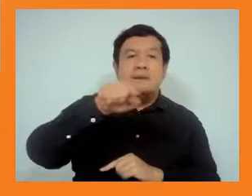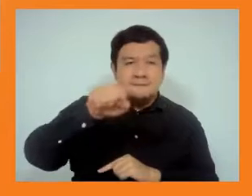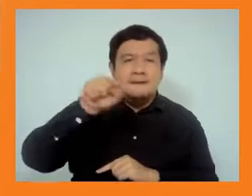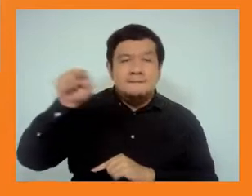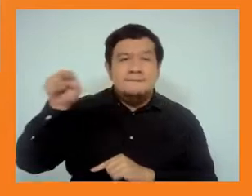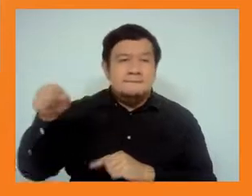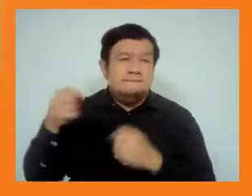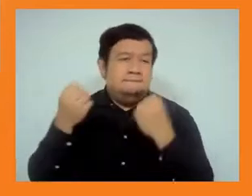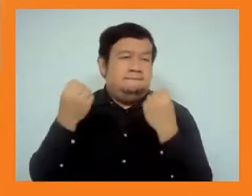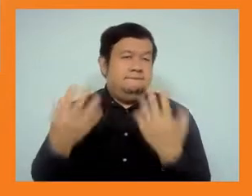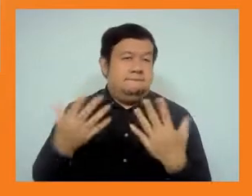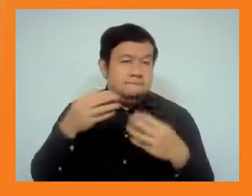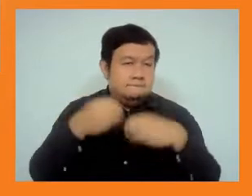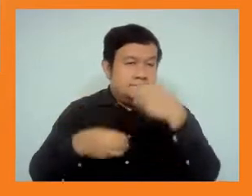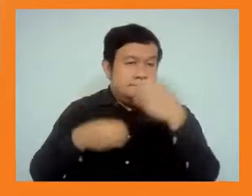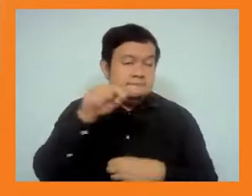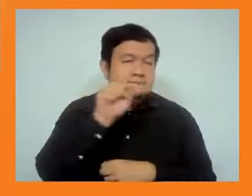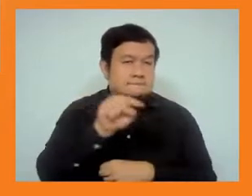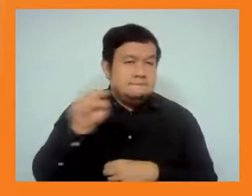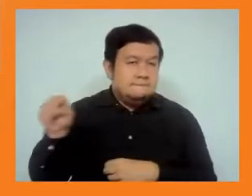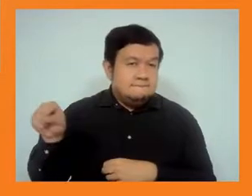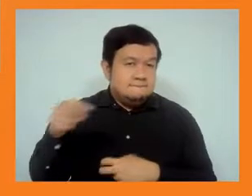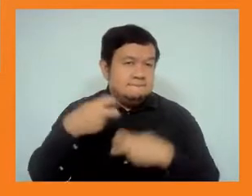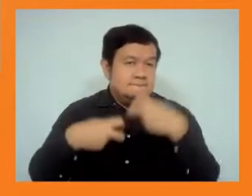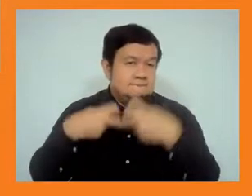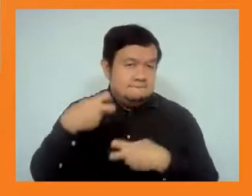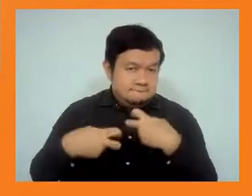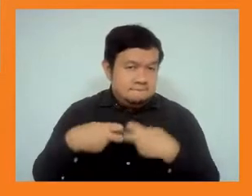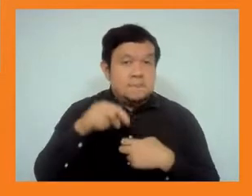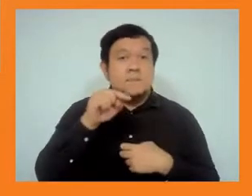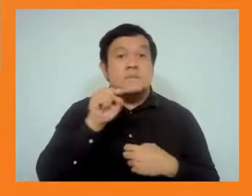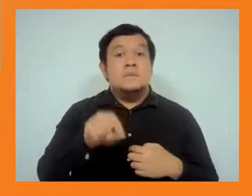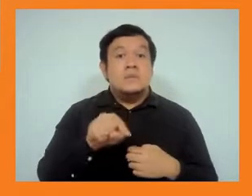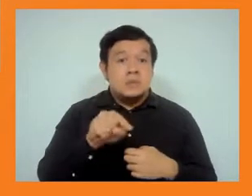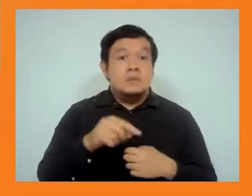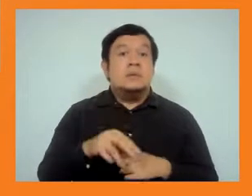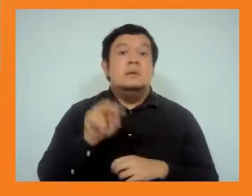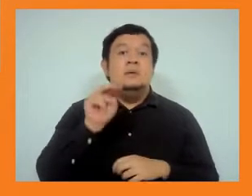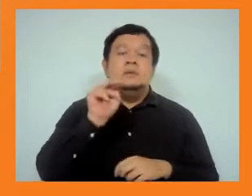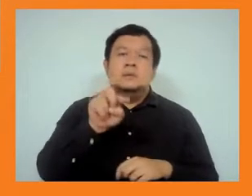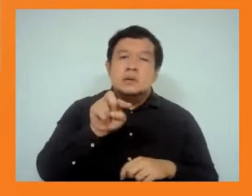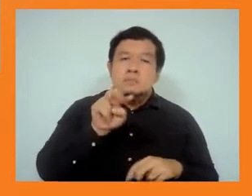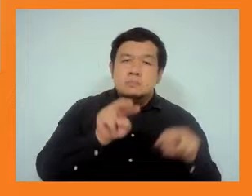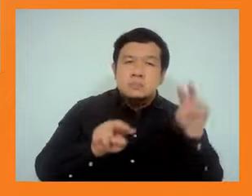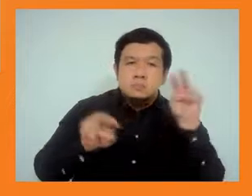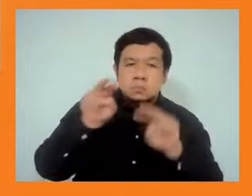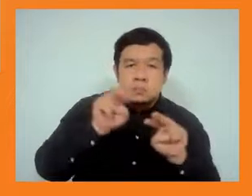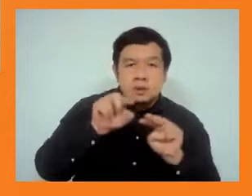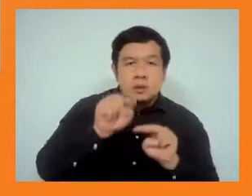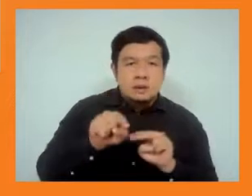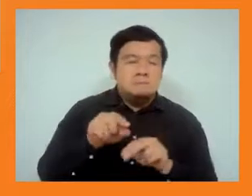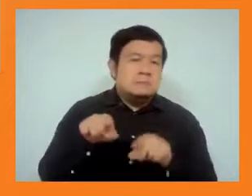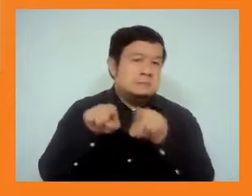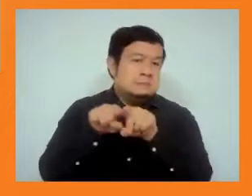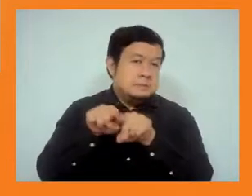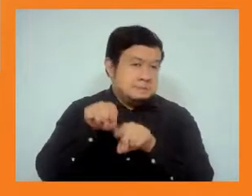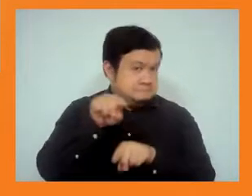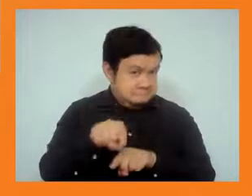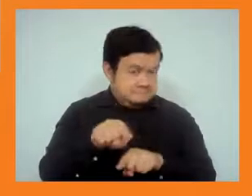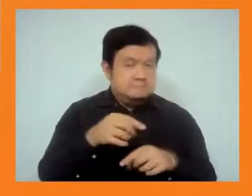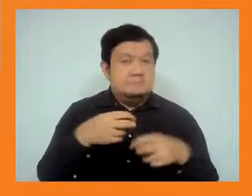actually the Upper Alahara Canal project, which was designed to carry out Moragahakan the water to the dry zone